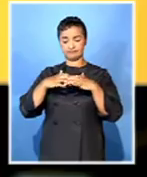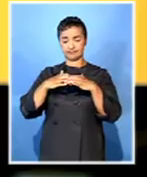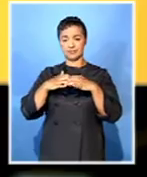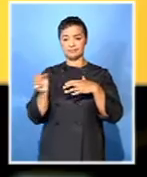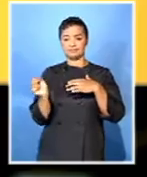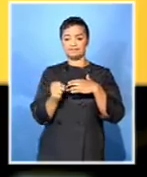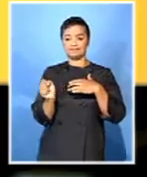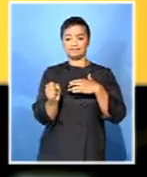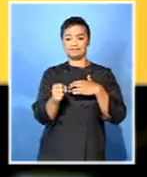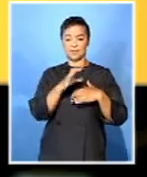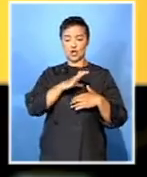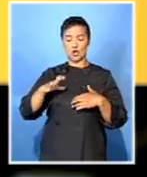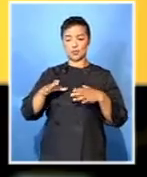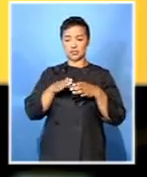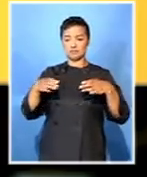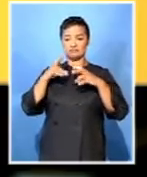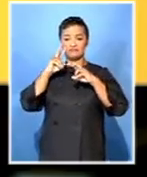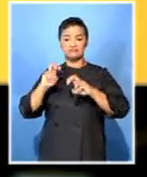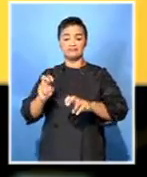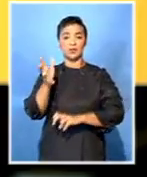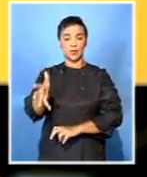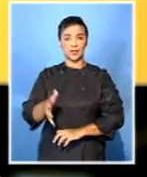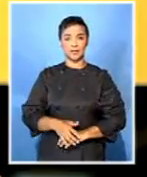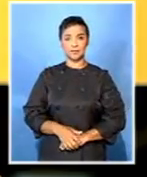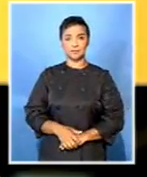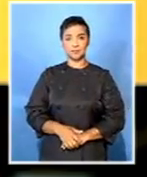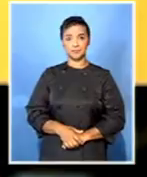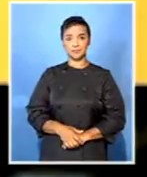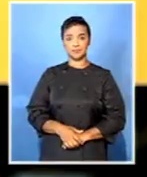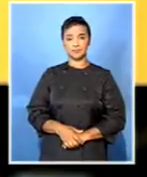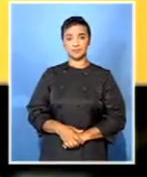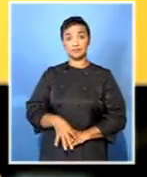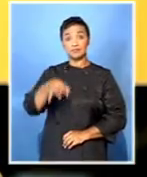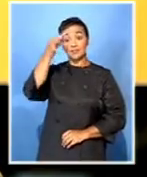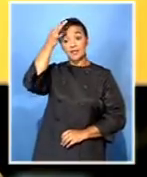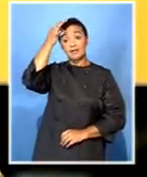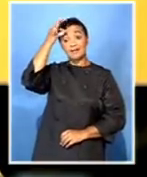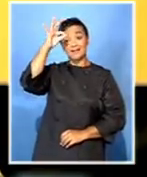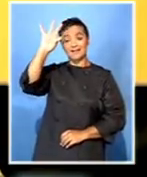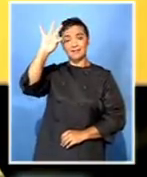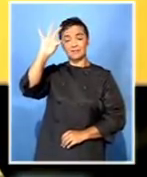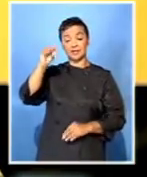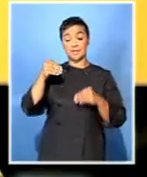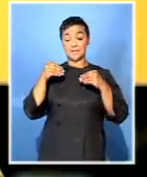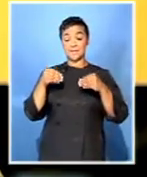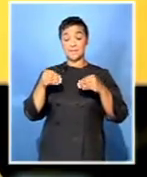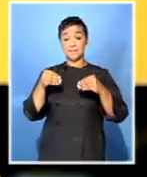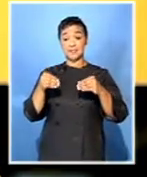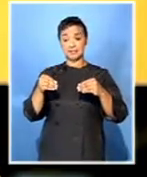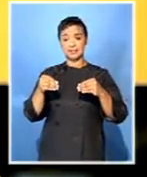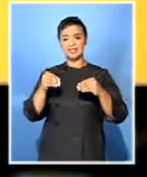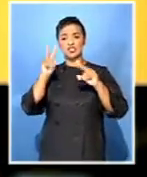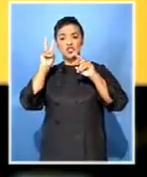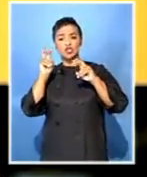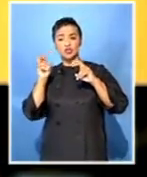The said capture of the state to advance business interests will be probed